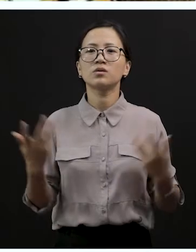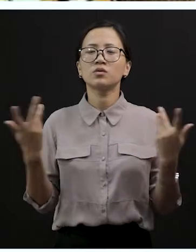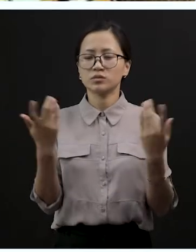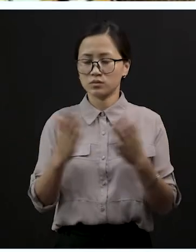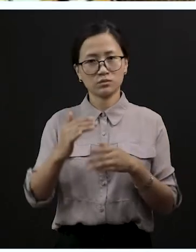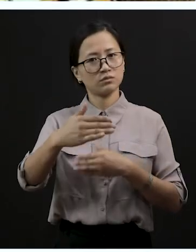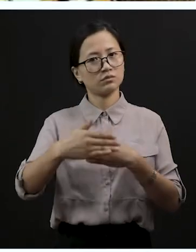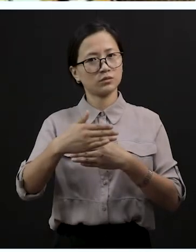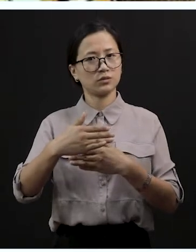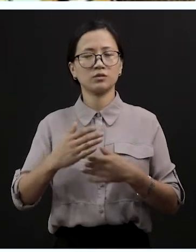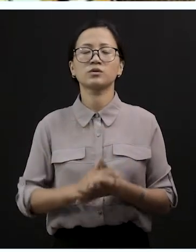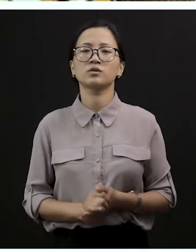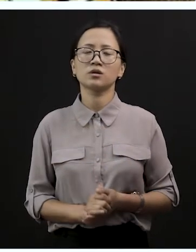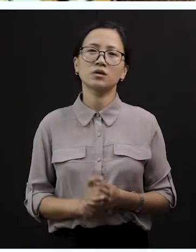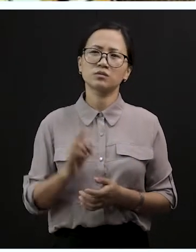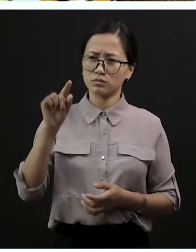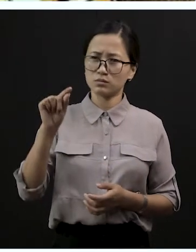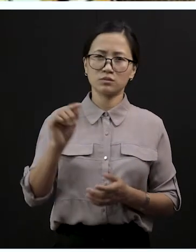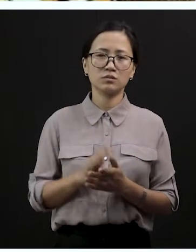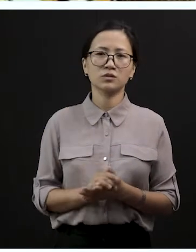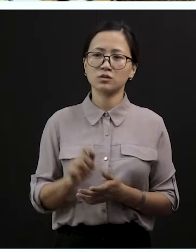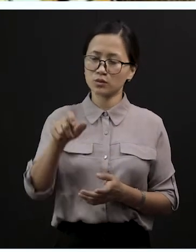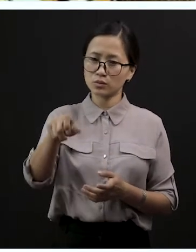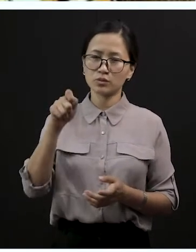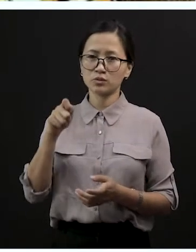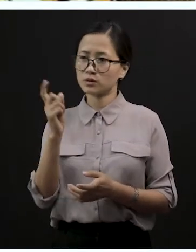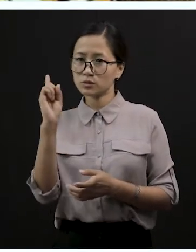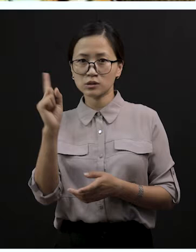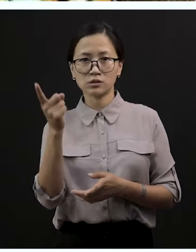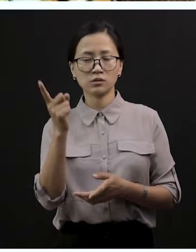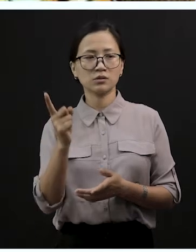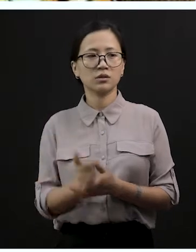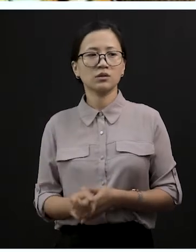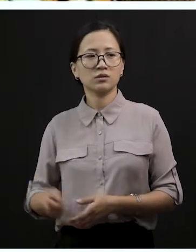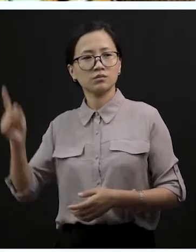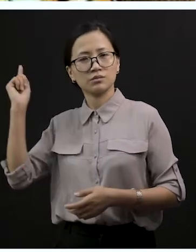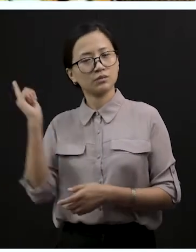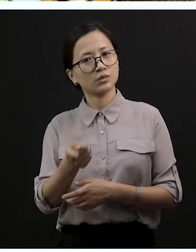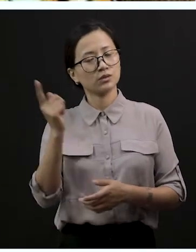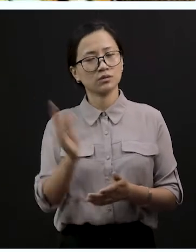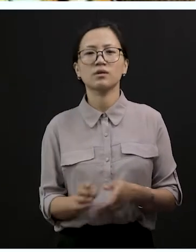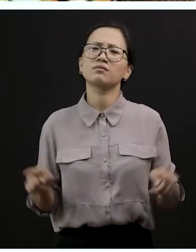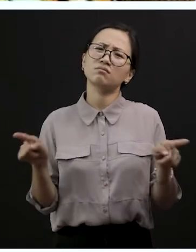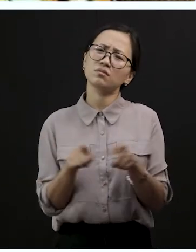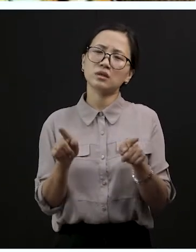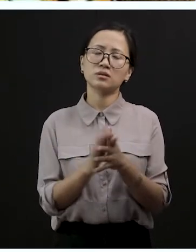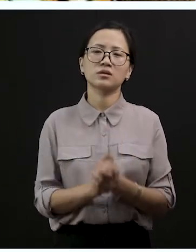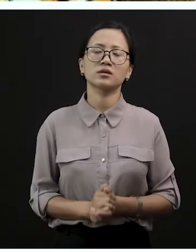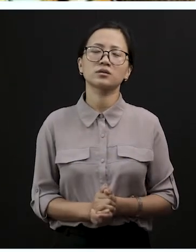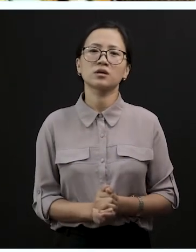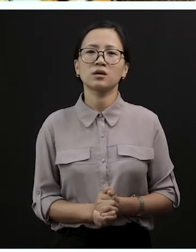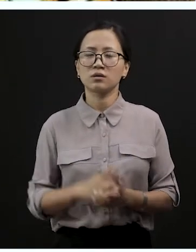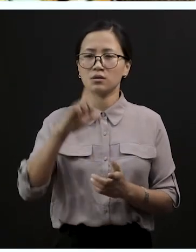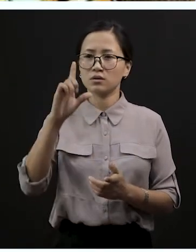neighbor did was, the neighbor took a stick and did just as Lima did. Lima played a